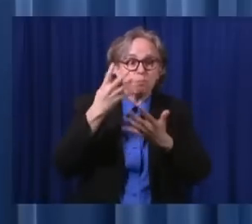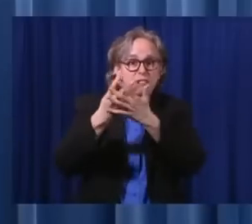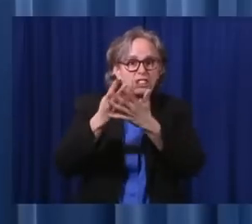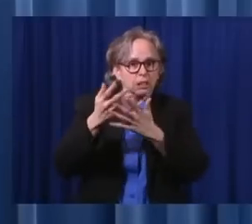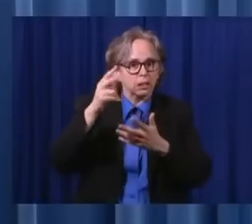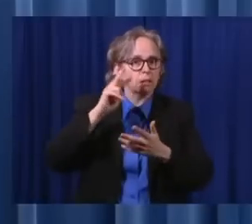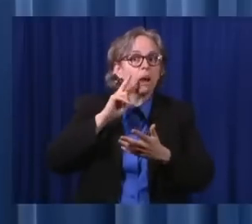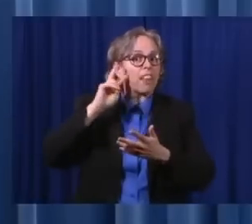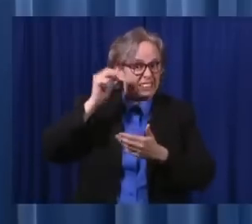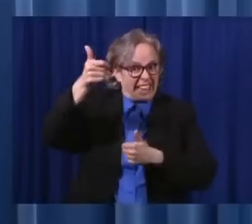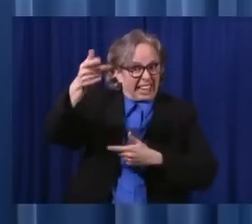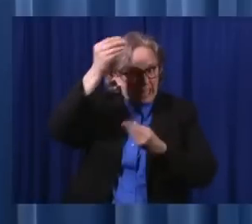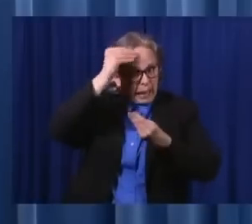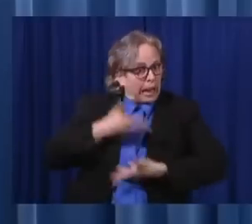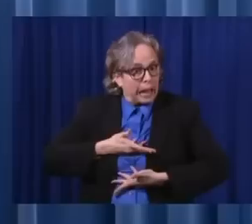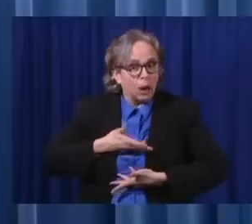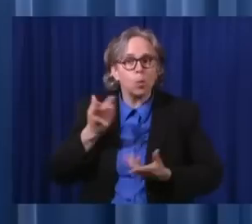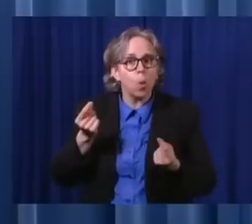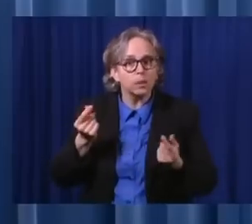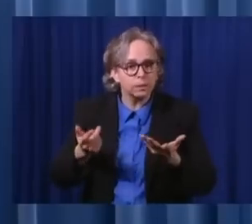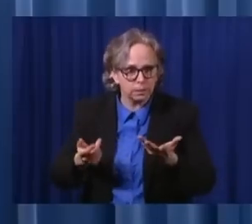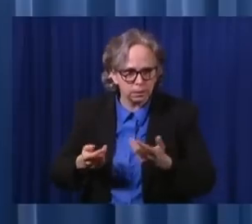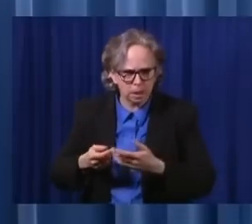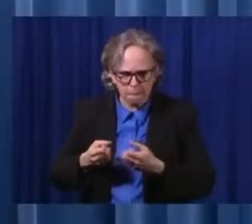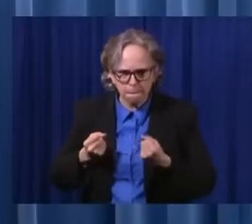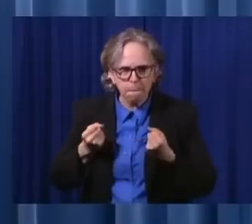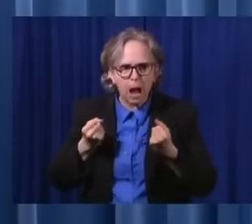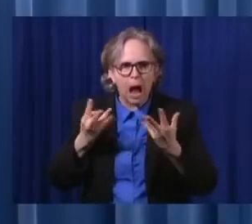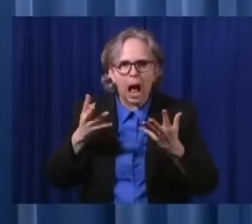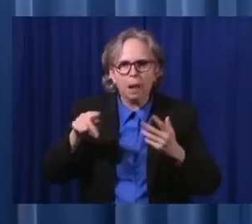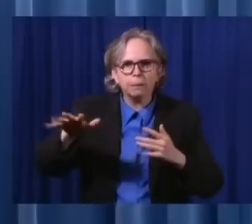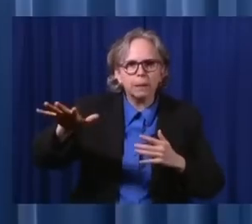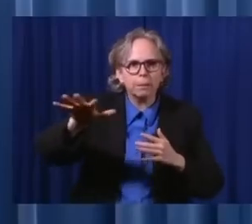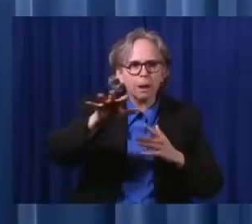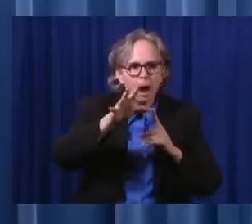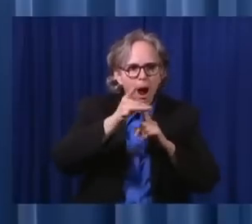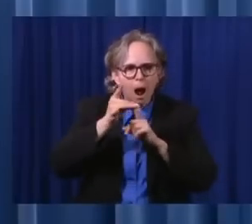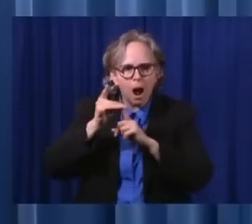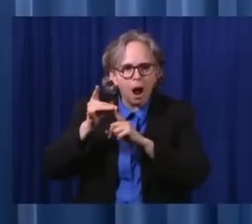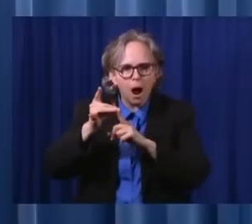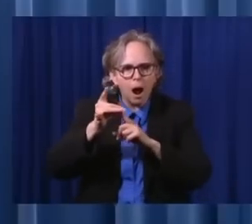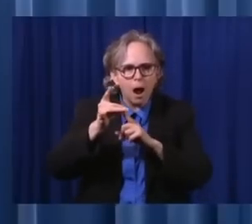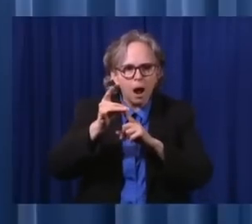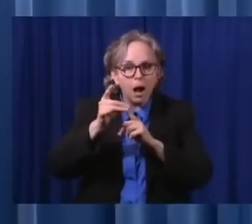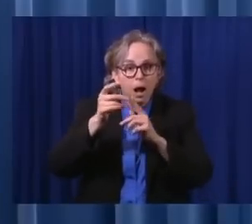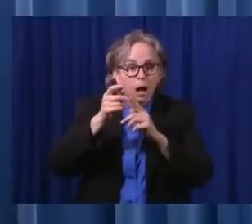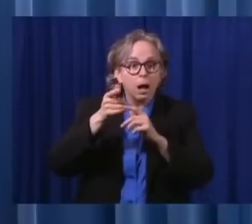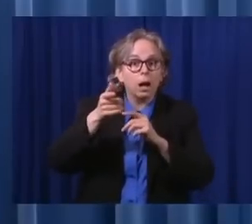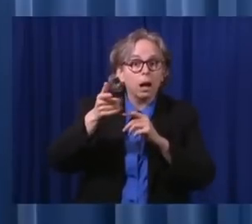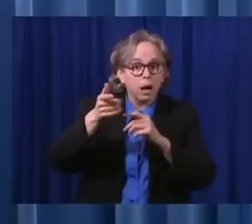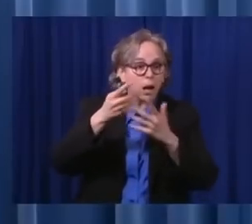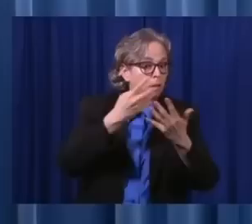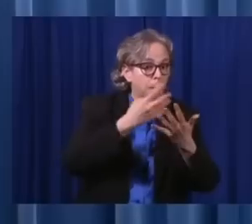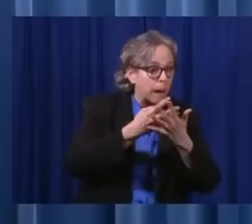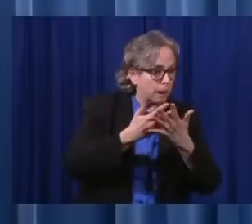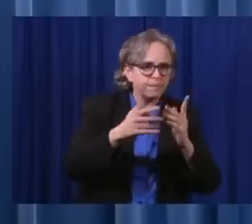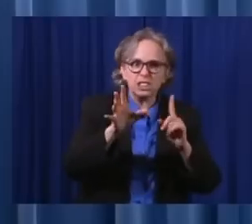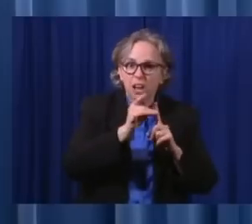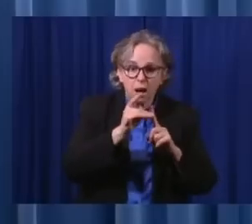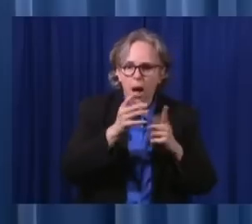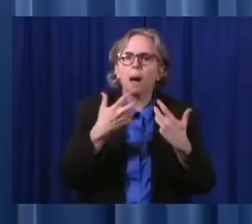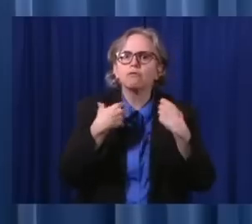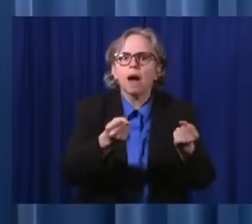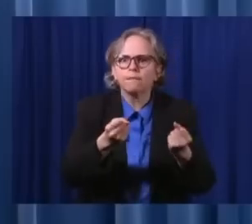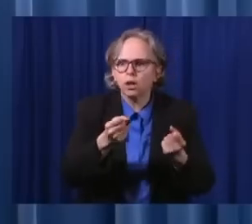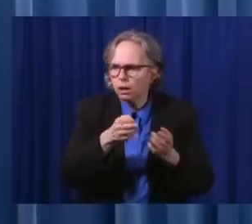how many of people work for her, how many of the people who are the prisoners, have recovered. She's got them